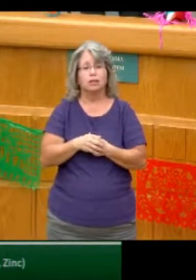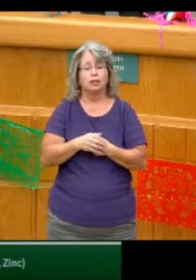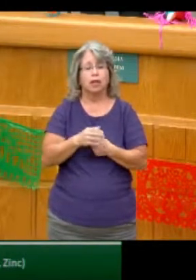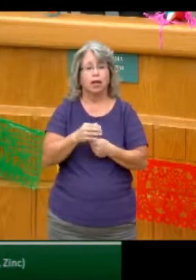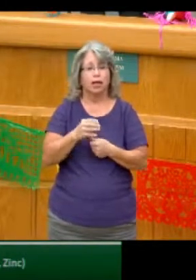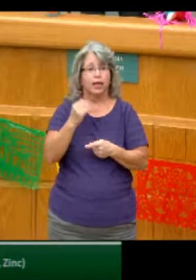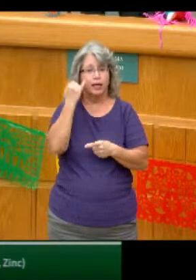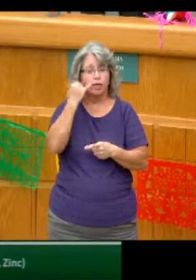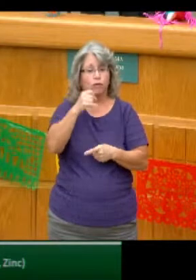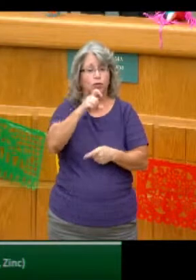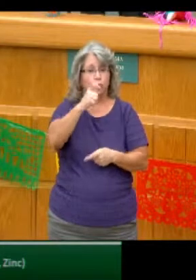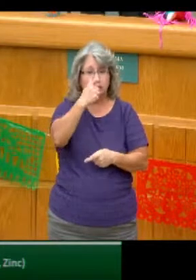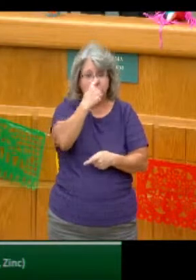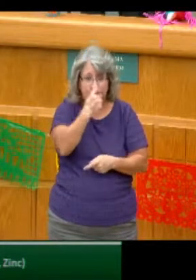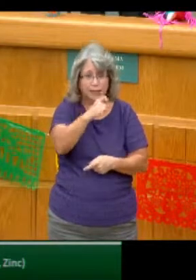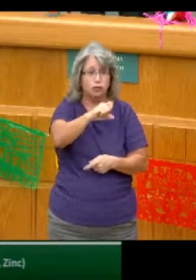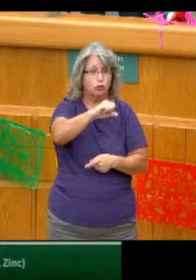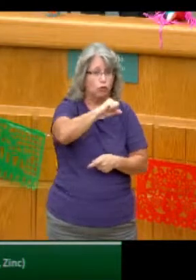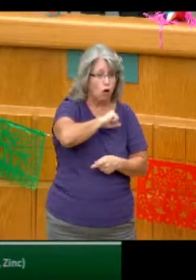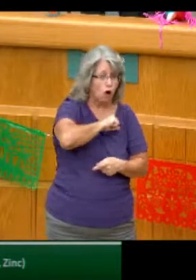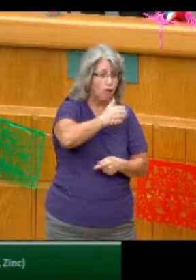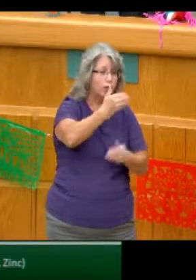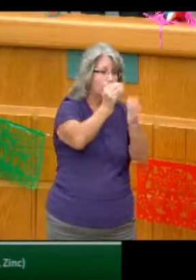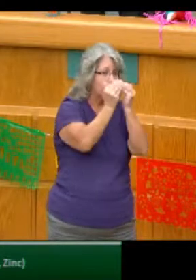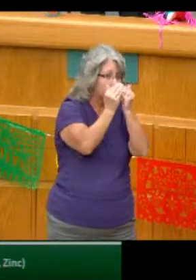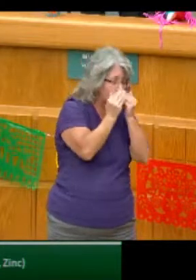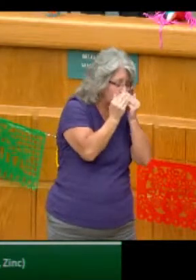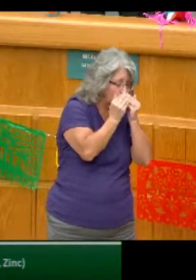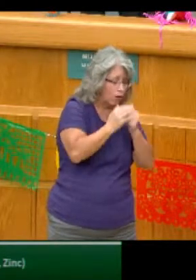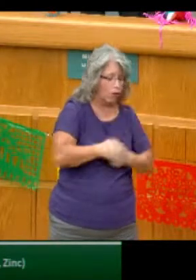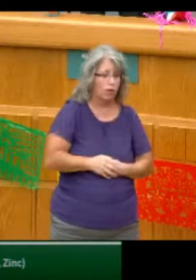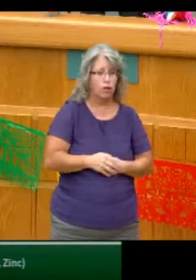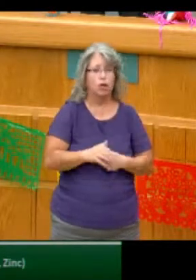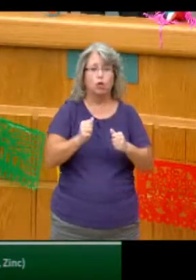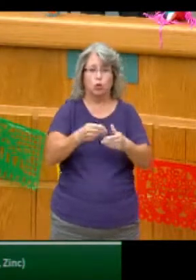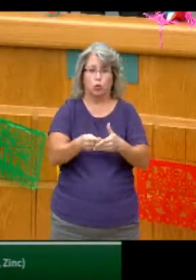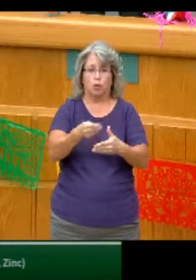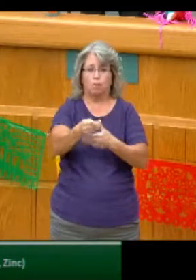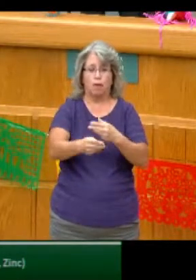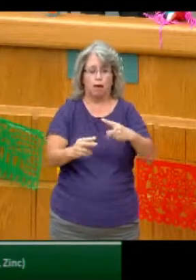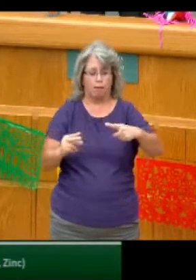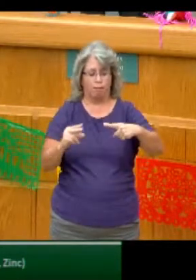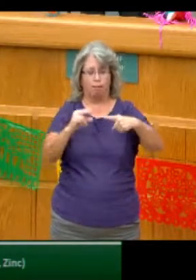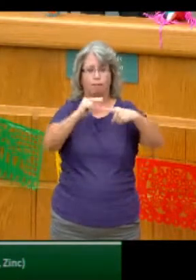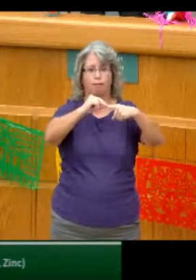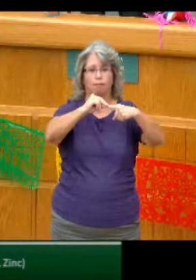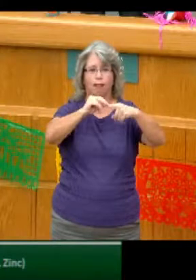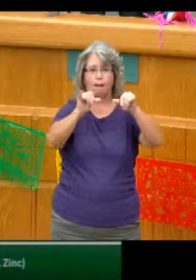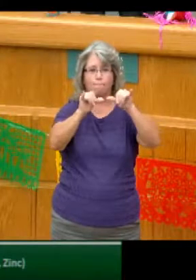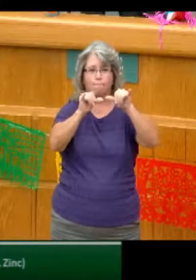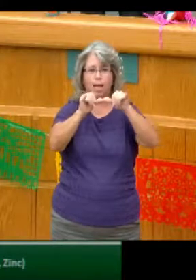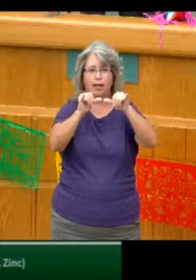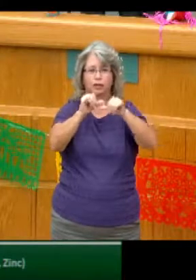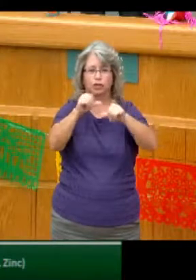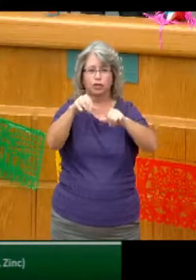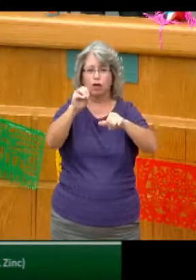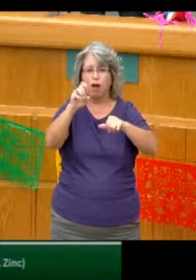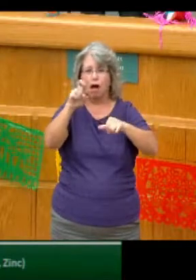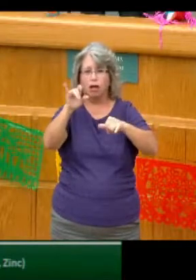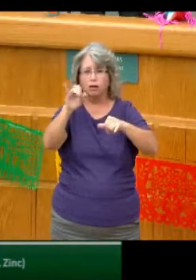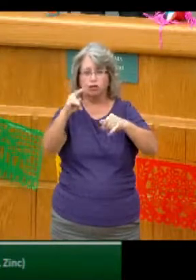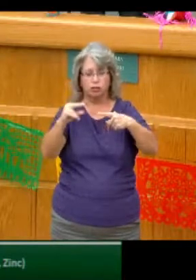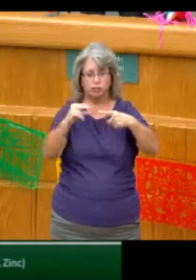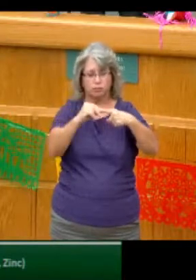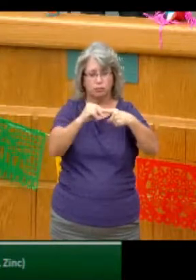oximeter to monitor oxygen levels if you do become sick. Wash your hands for at least 20 seconds and wash